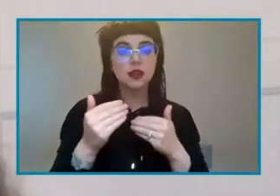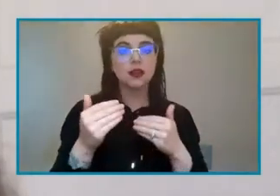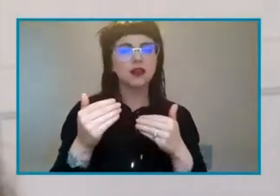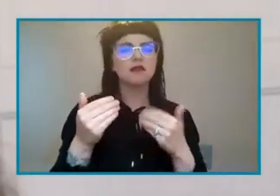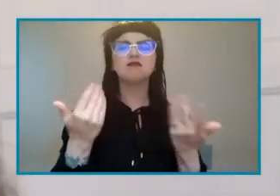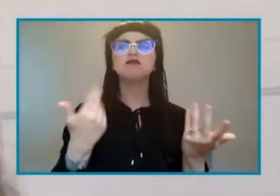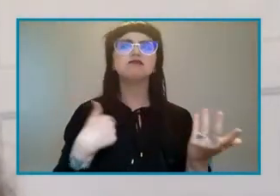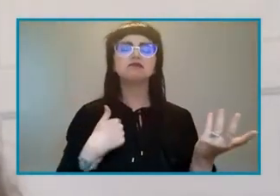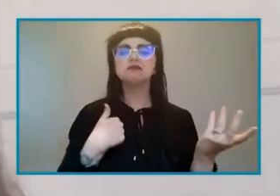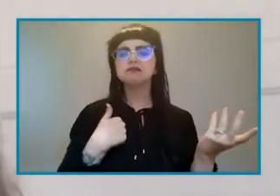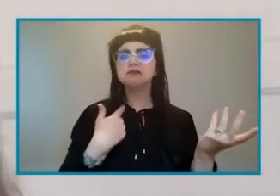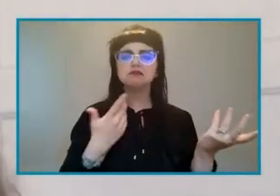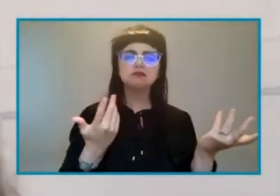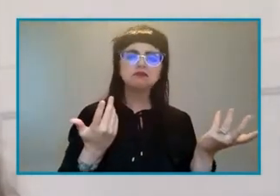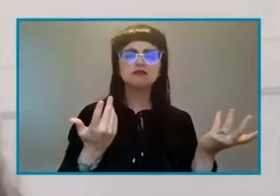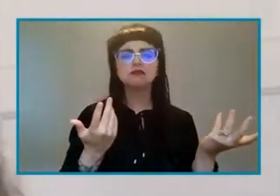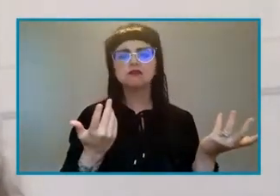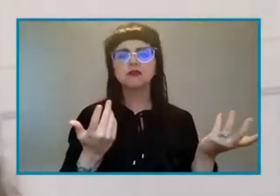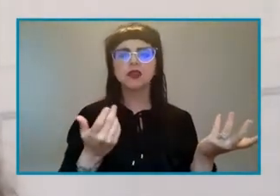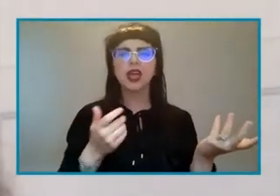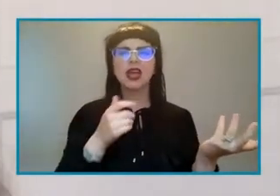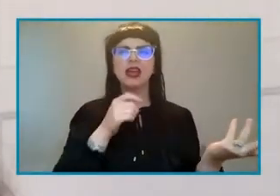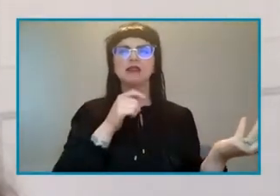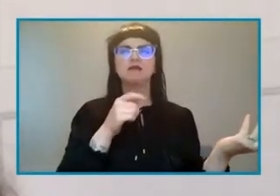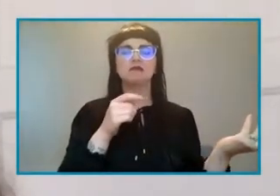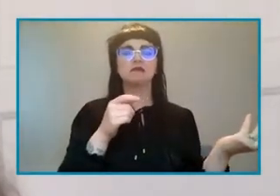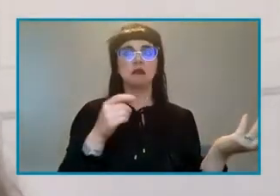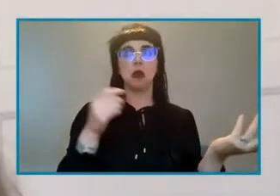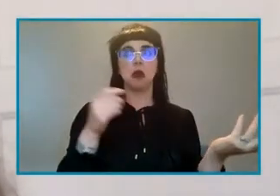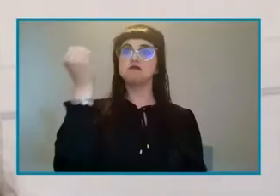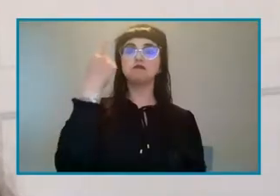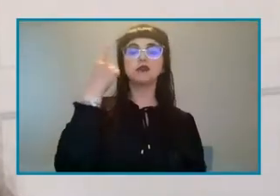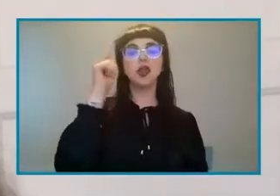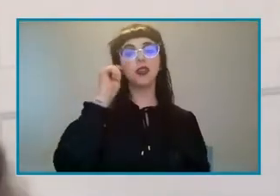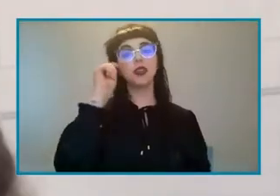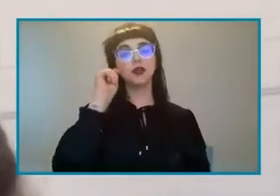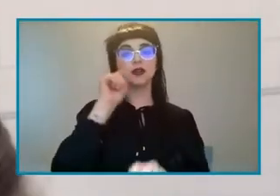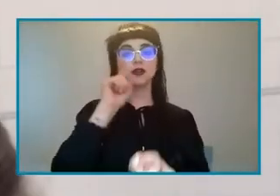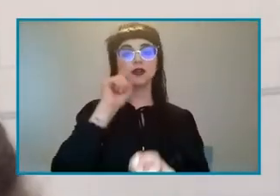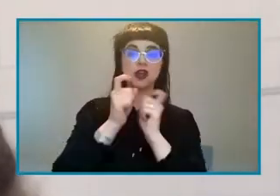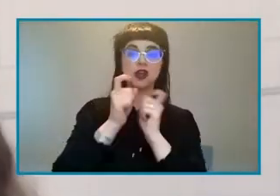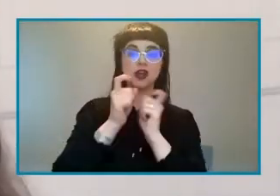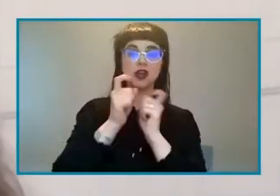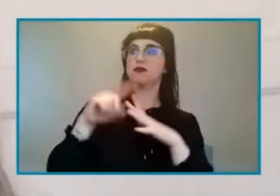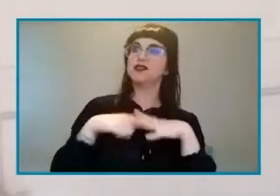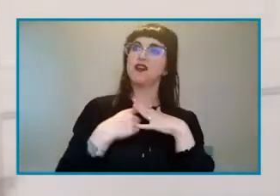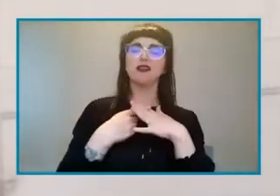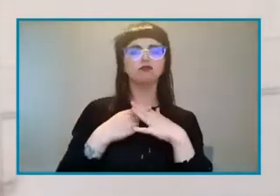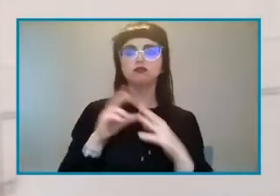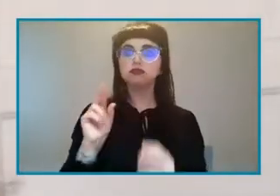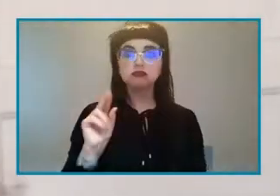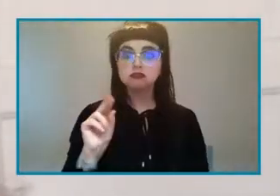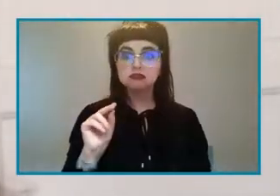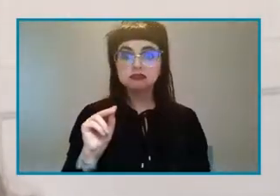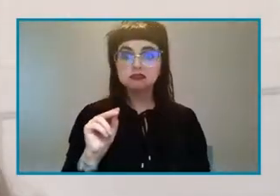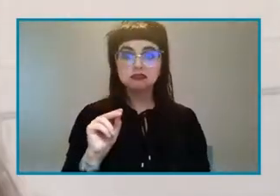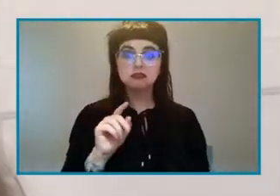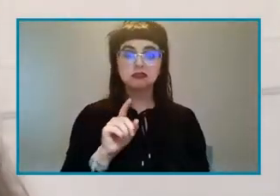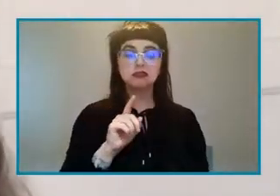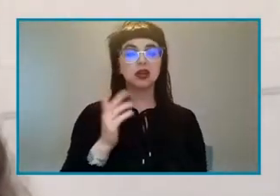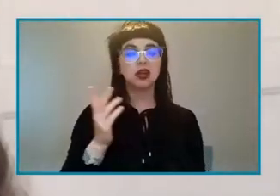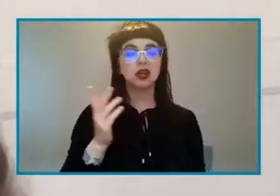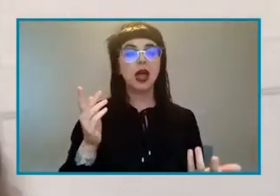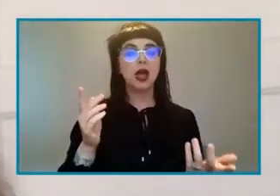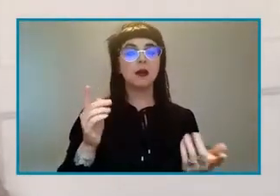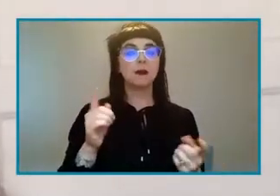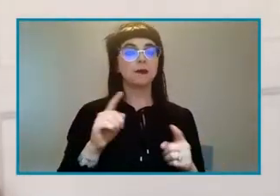really have a concept of what that was going to be. And actually, when we got through it, I thought, oh, well, now we've done our logic model. And then